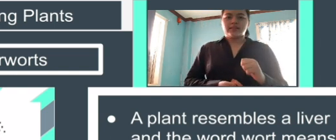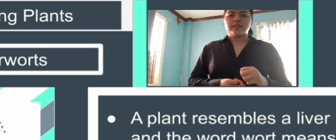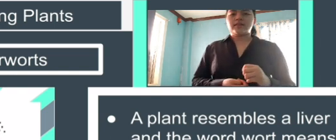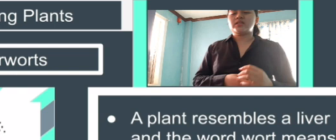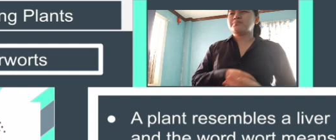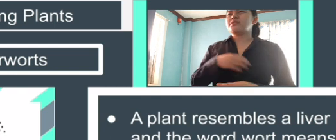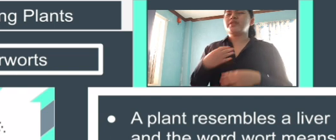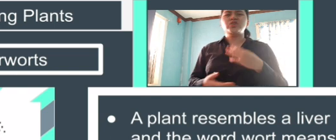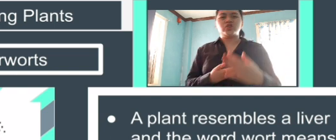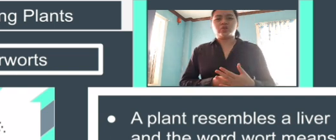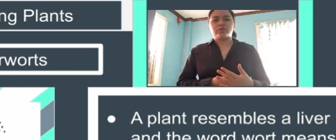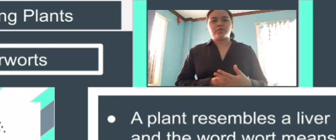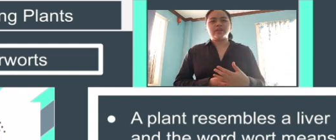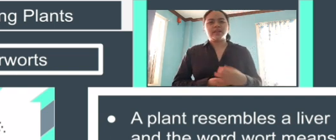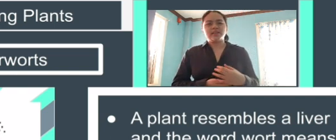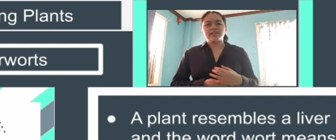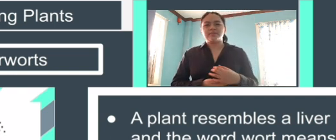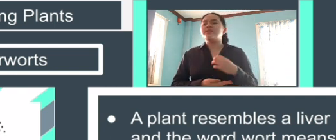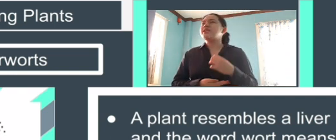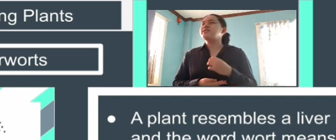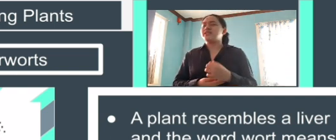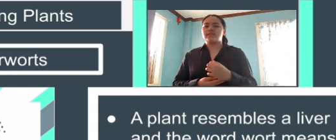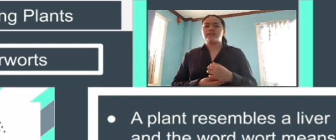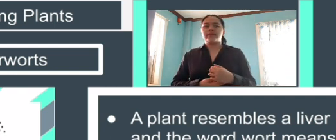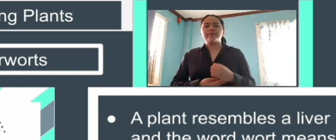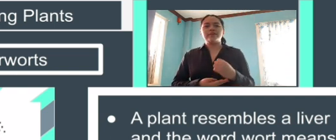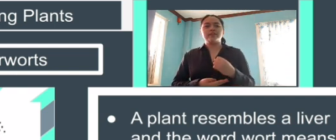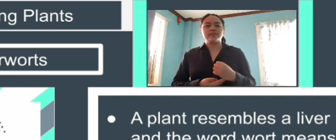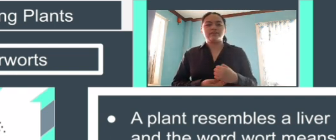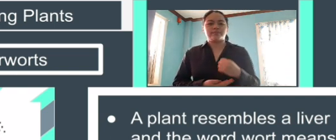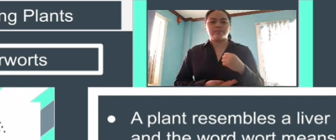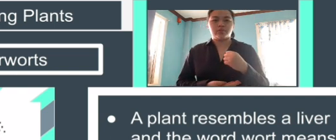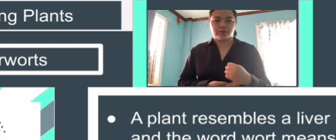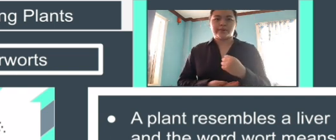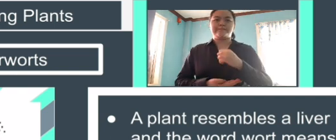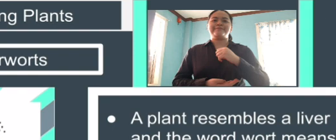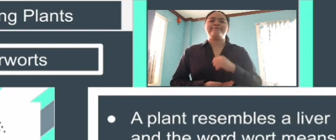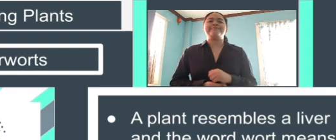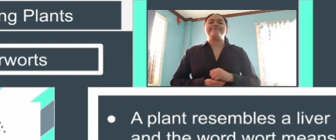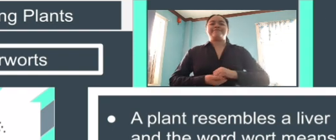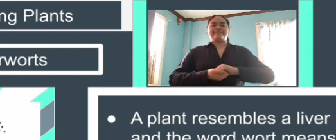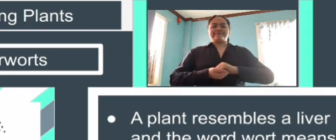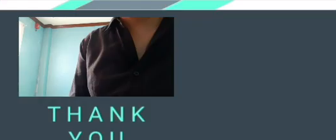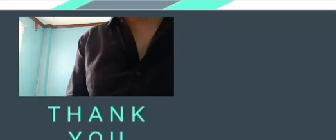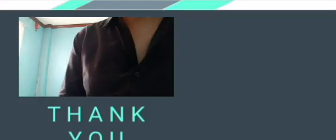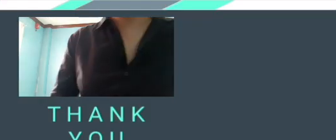plant. The sporangium where it releases if it is mature.